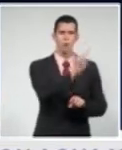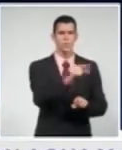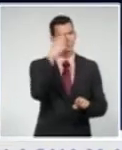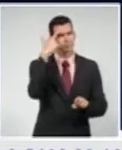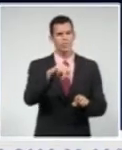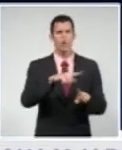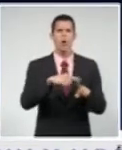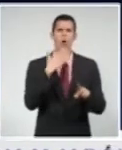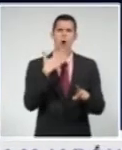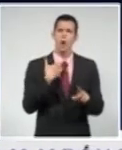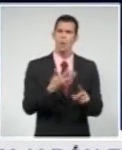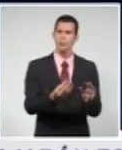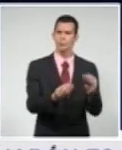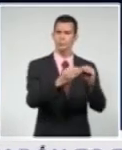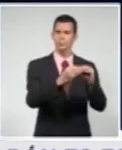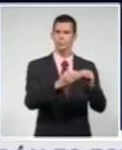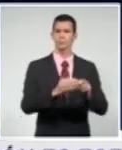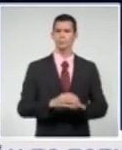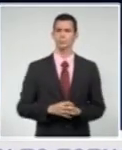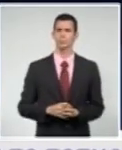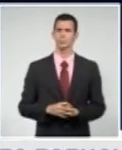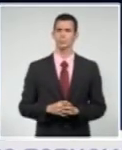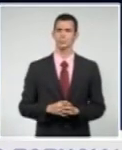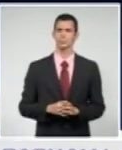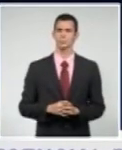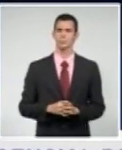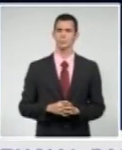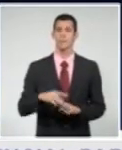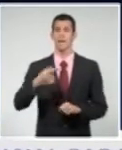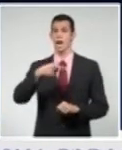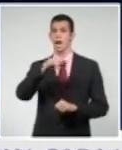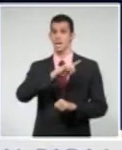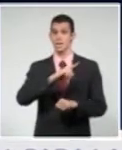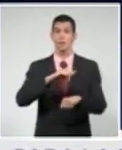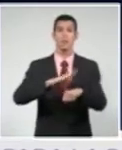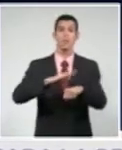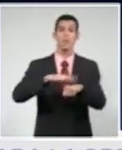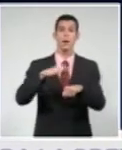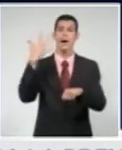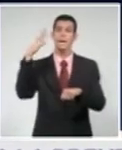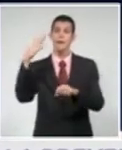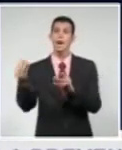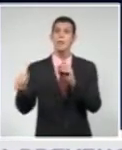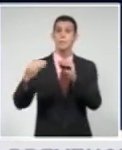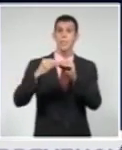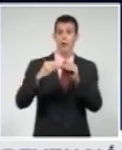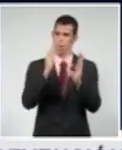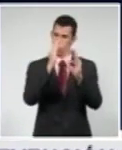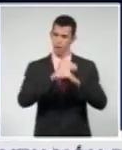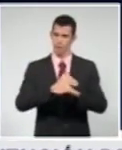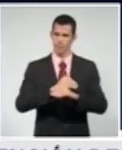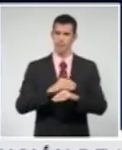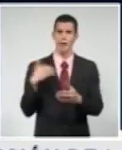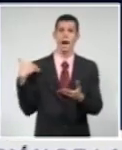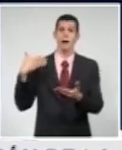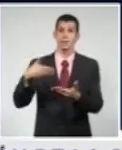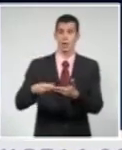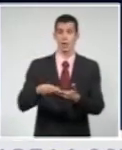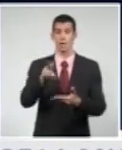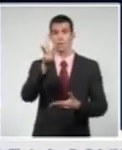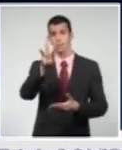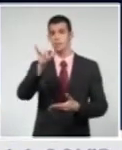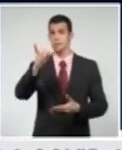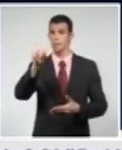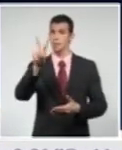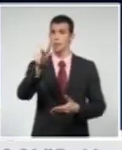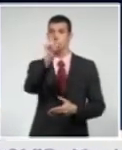362. Of the 48 diagnosed cases yesterday, 25 are male